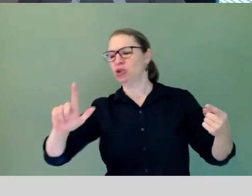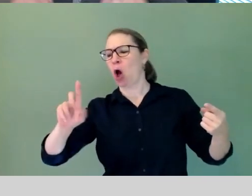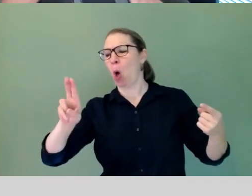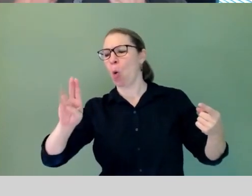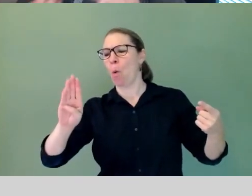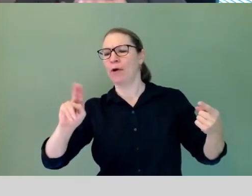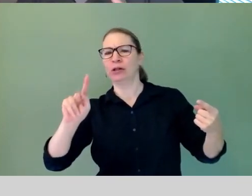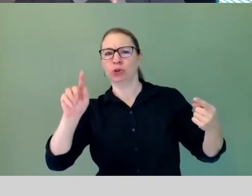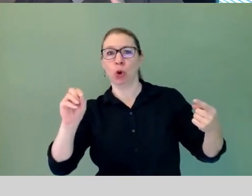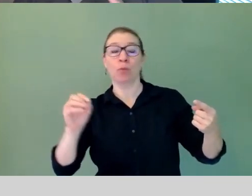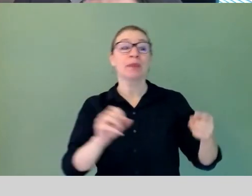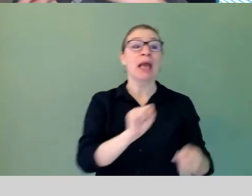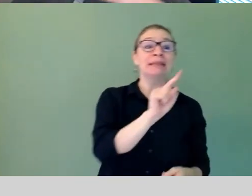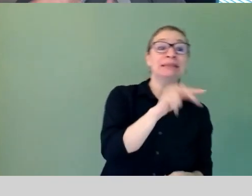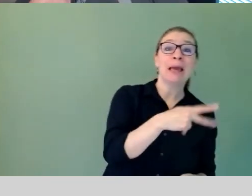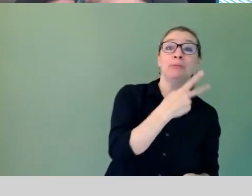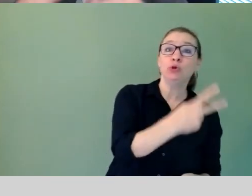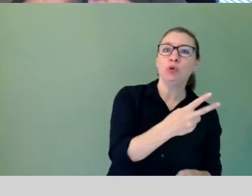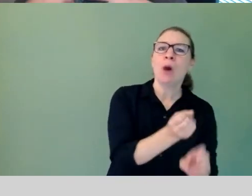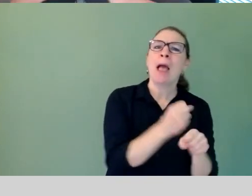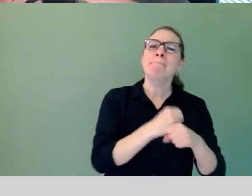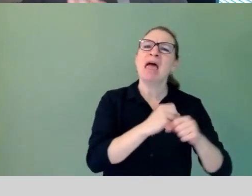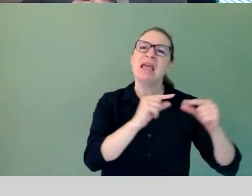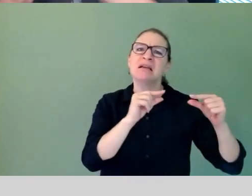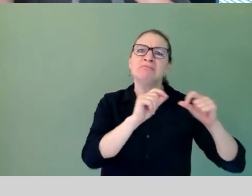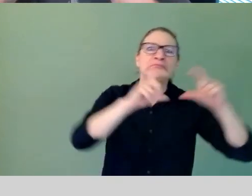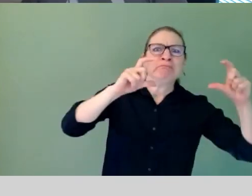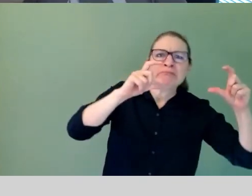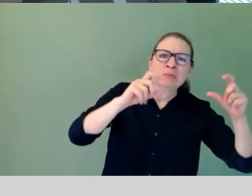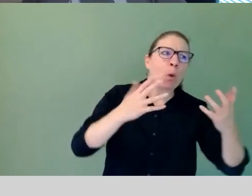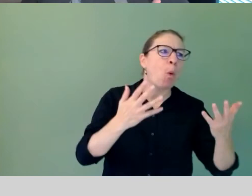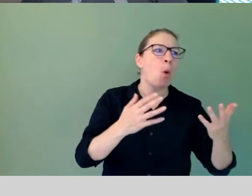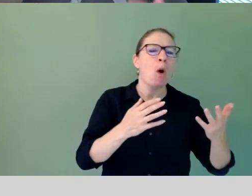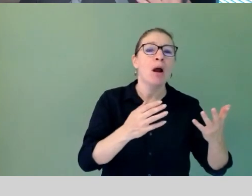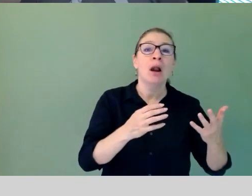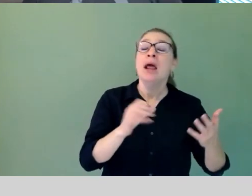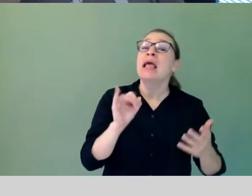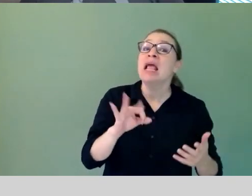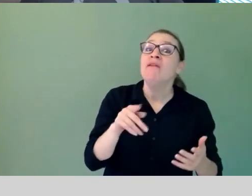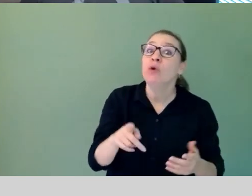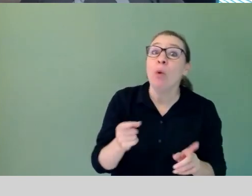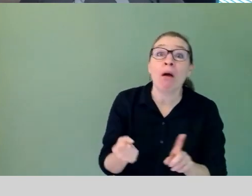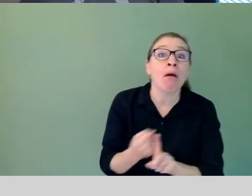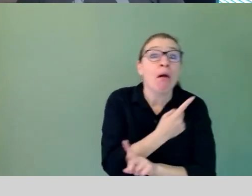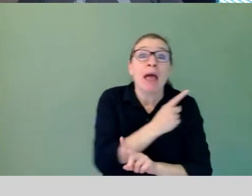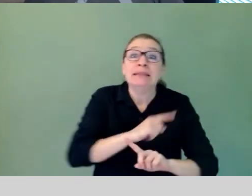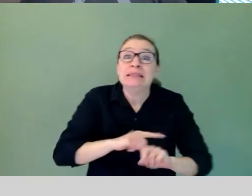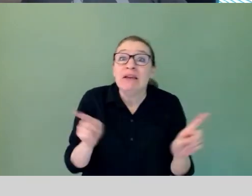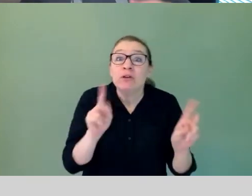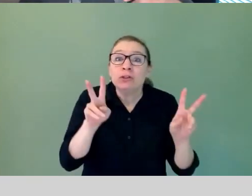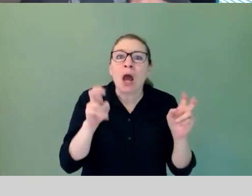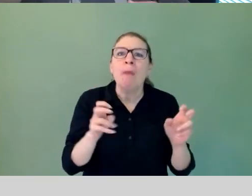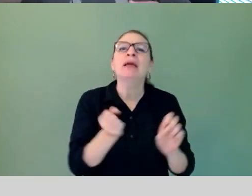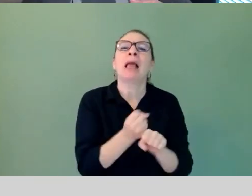change a context, maybe that's a subheading. Or if you're going to go off and on a tangent, that's also a subheading. Do it like that.